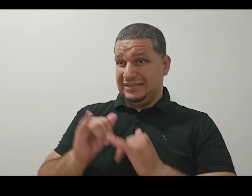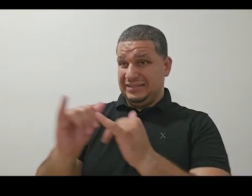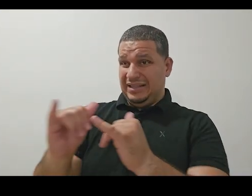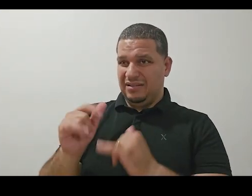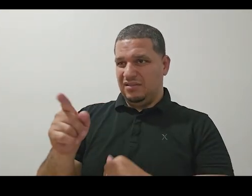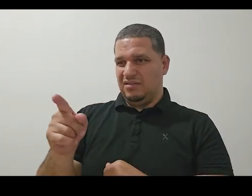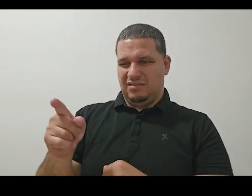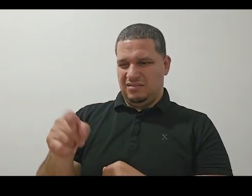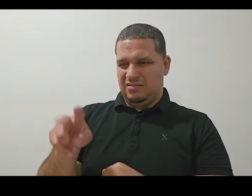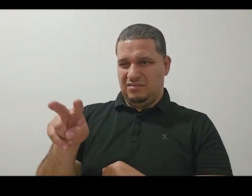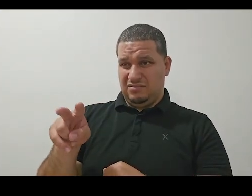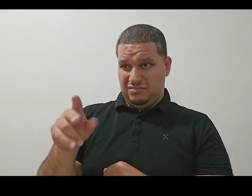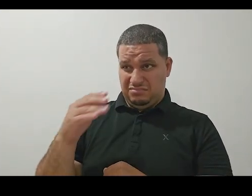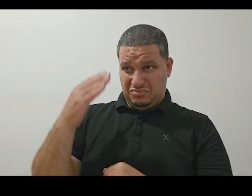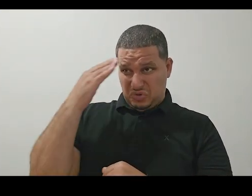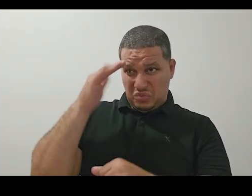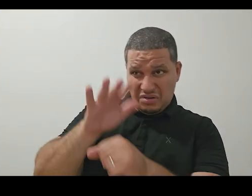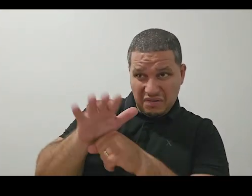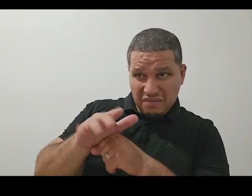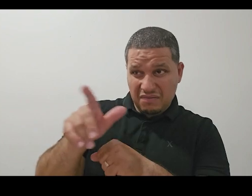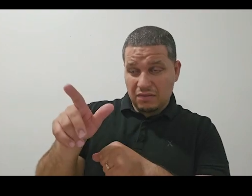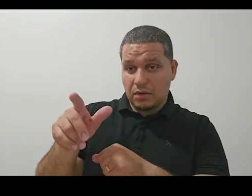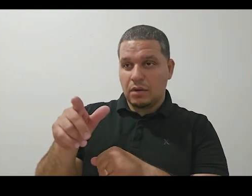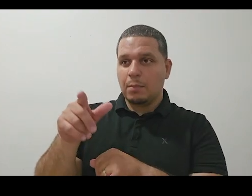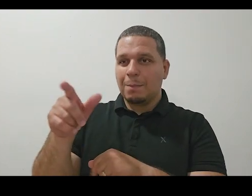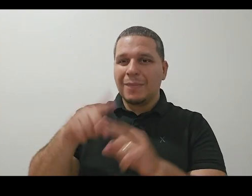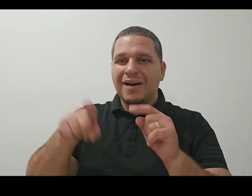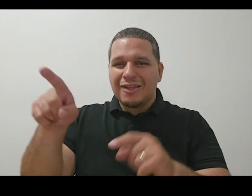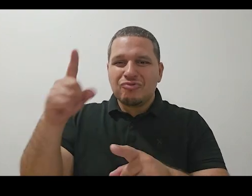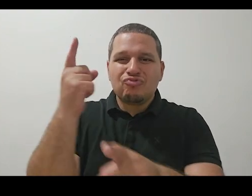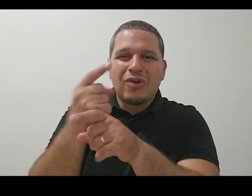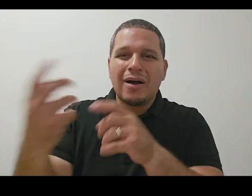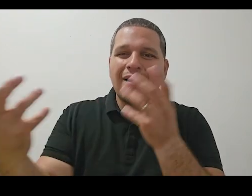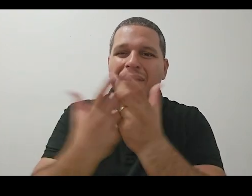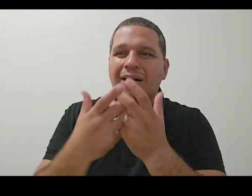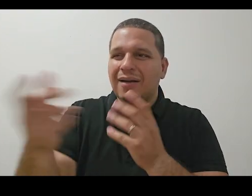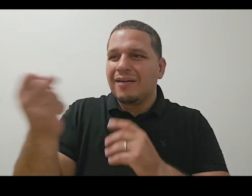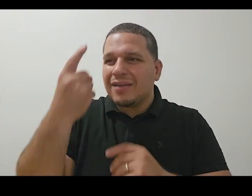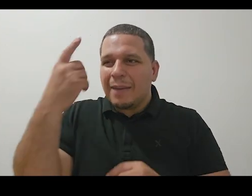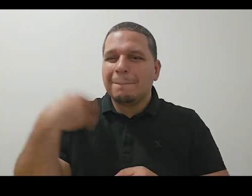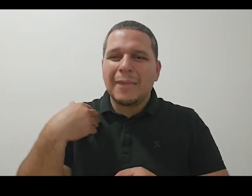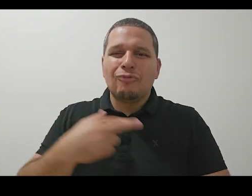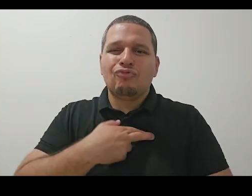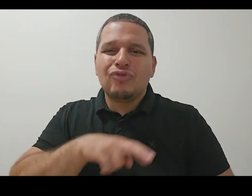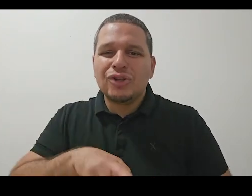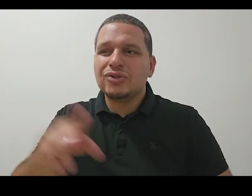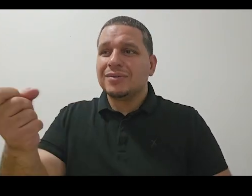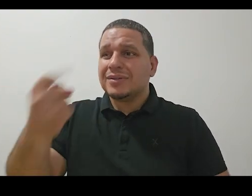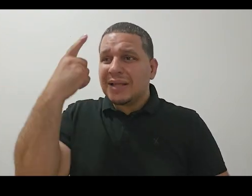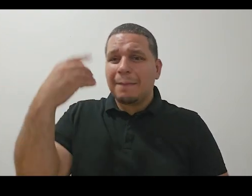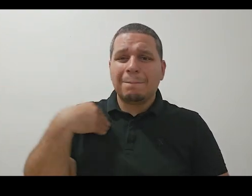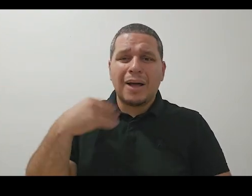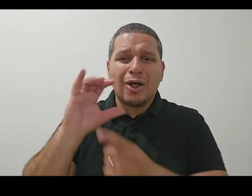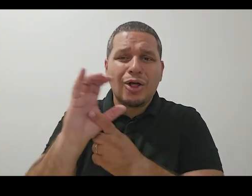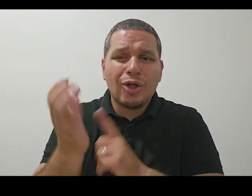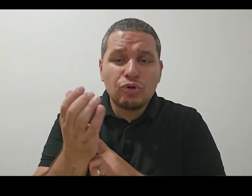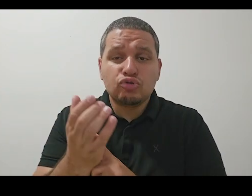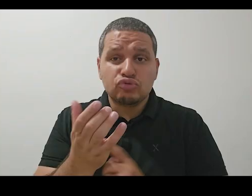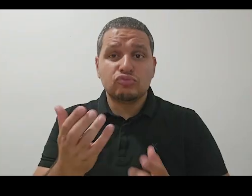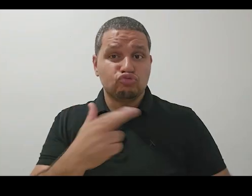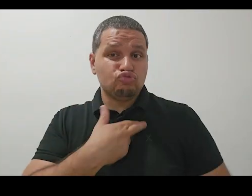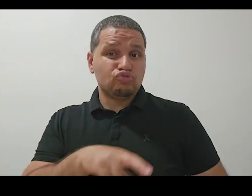that understands me, that understands what I believe, that understands my religion can be another reason that